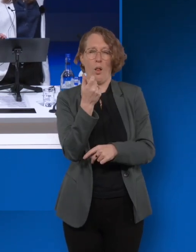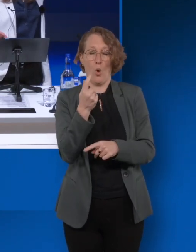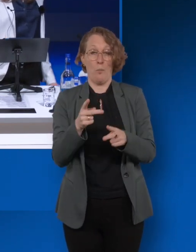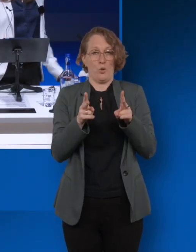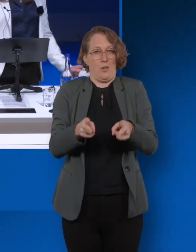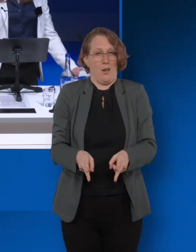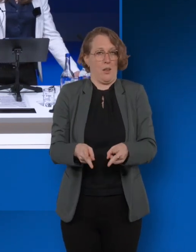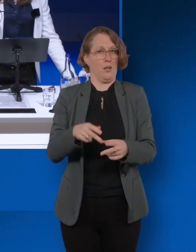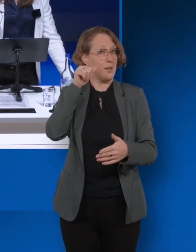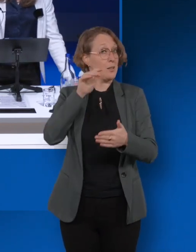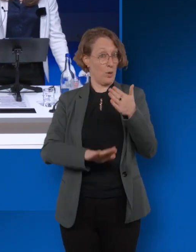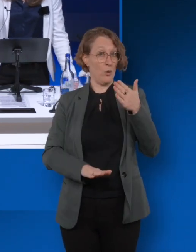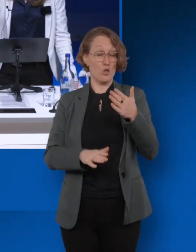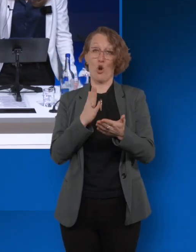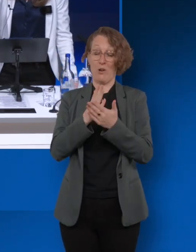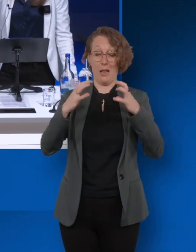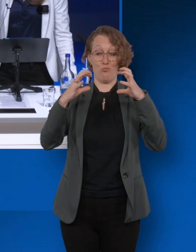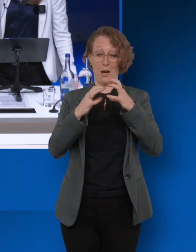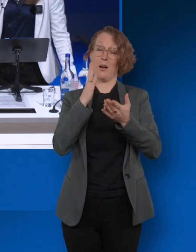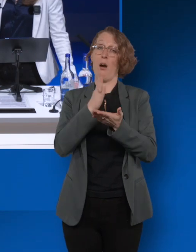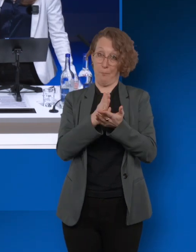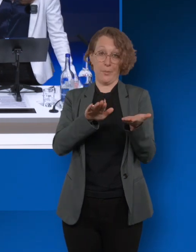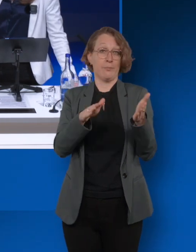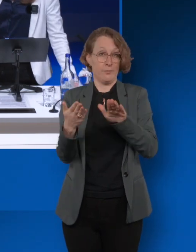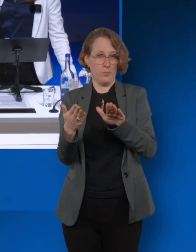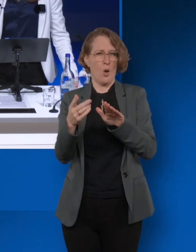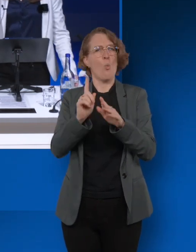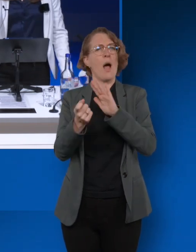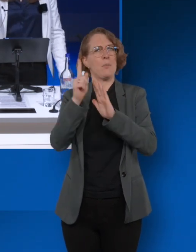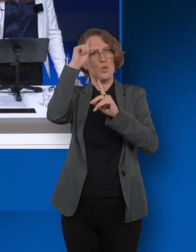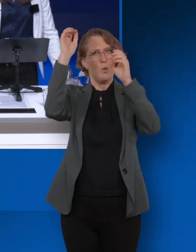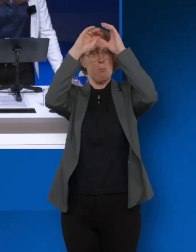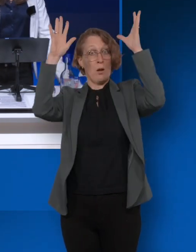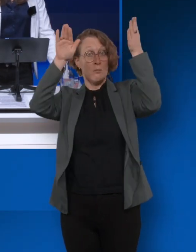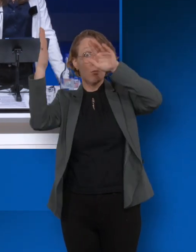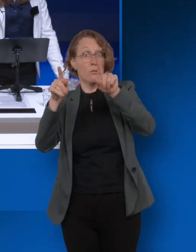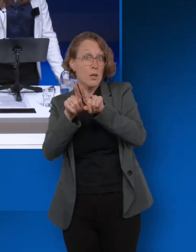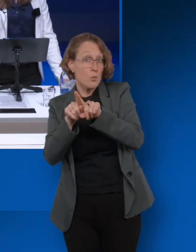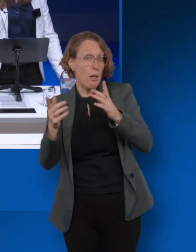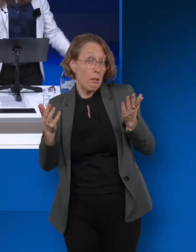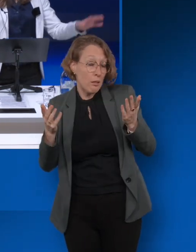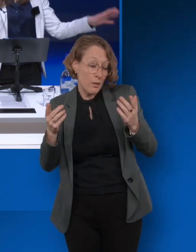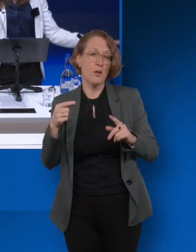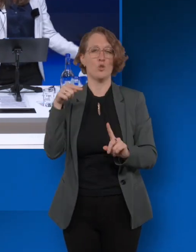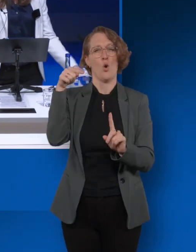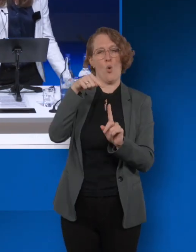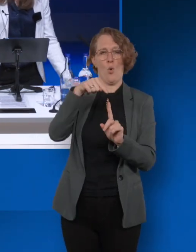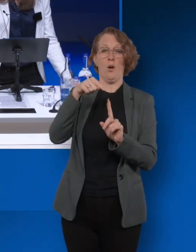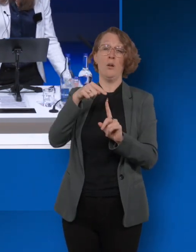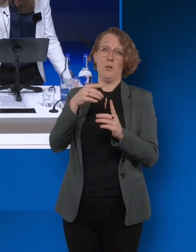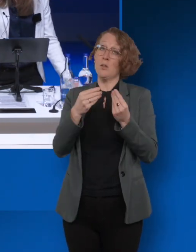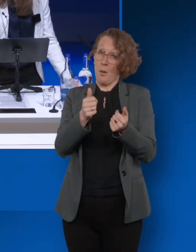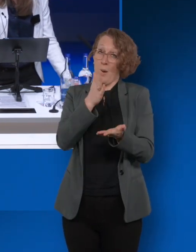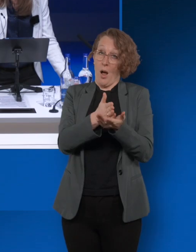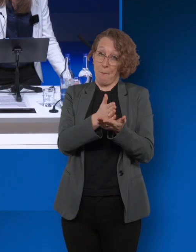near-death experiences. When the brain dies, what happens to the mind? Now, this is,